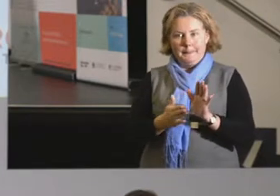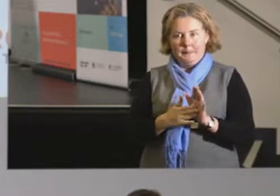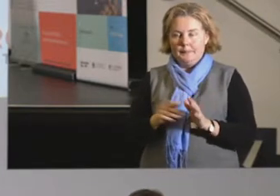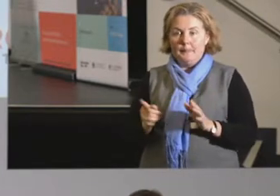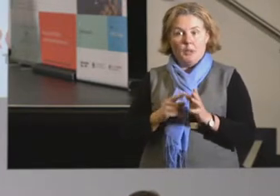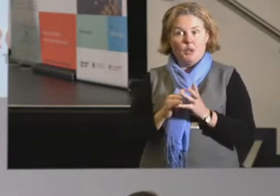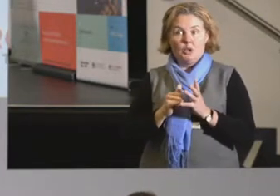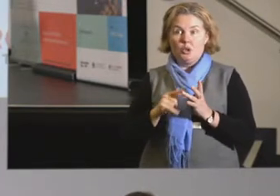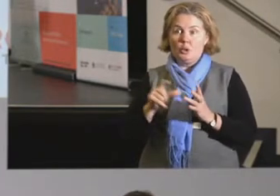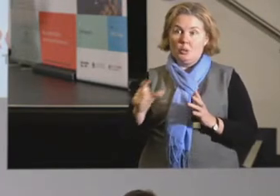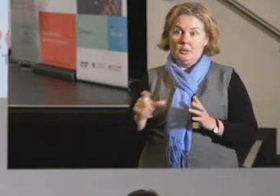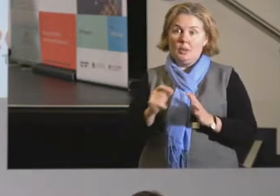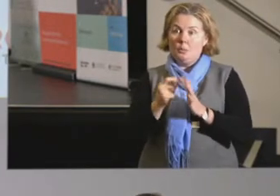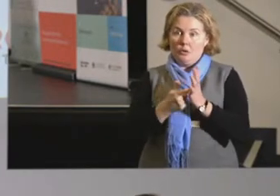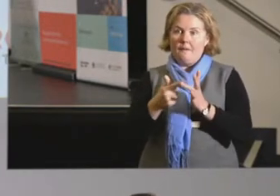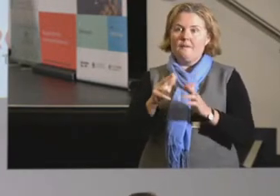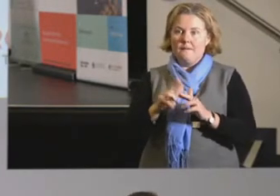Associate Professor